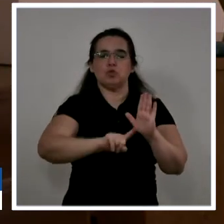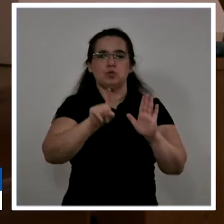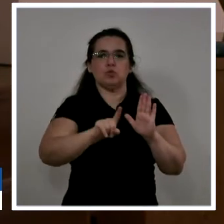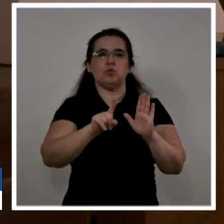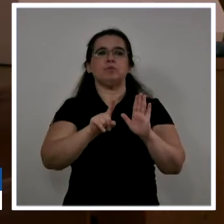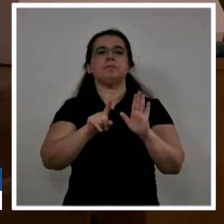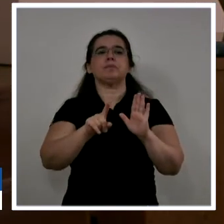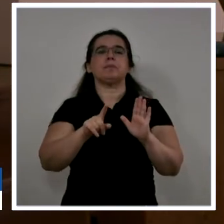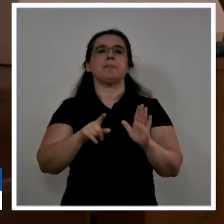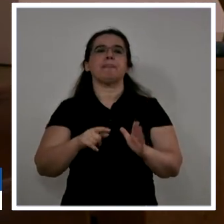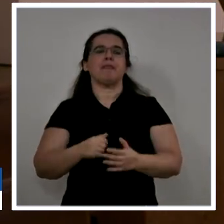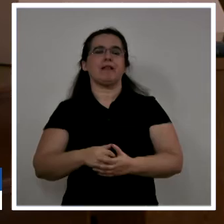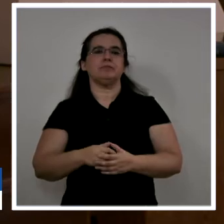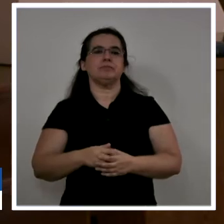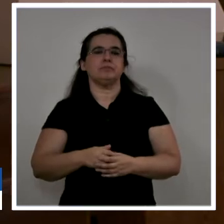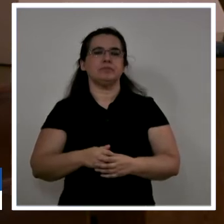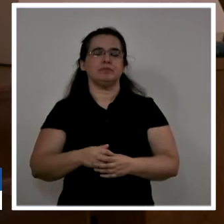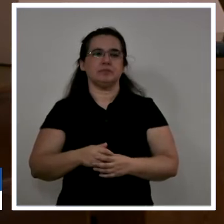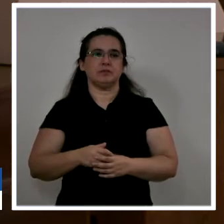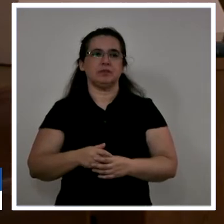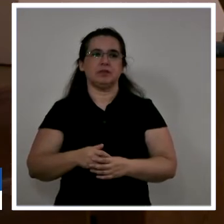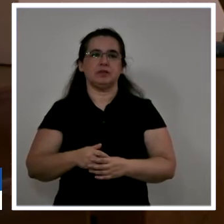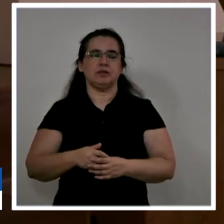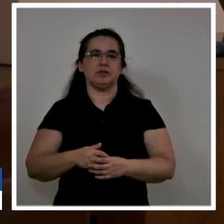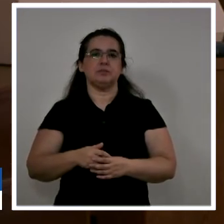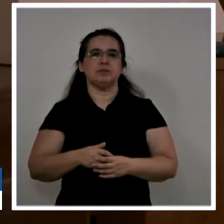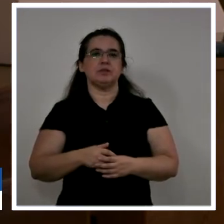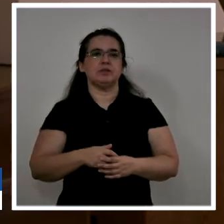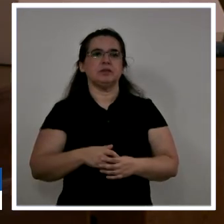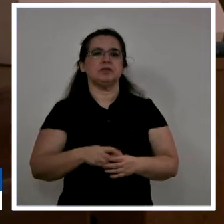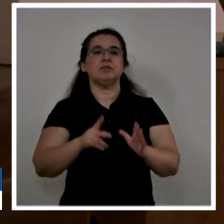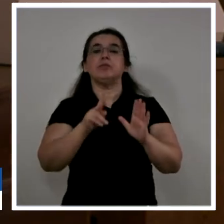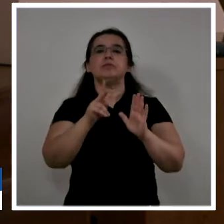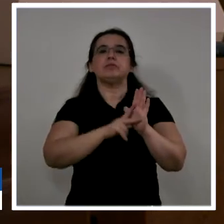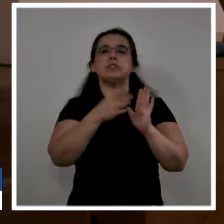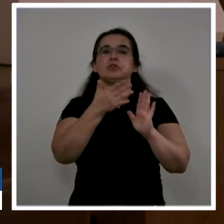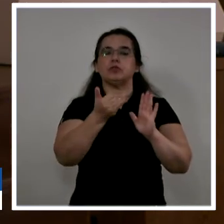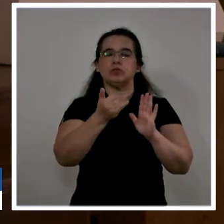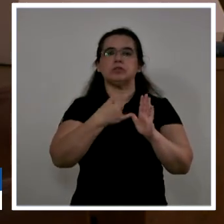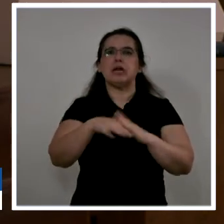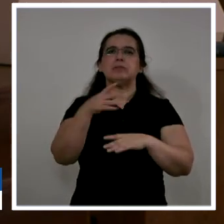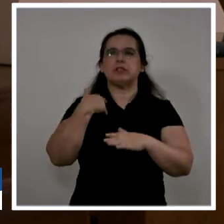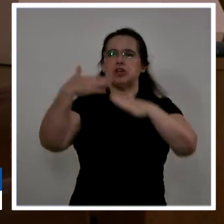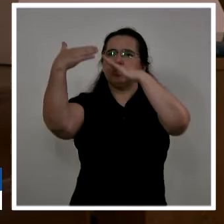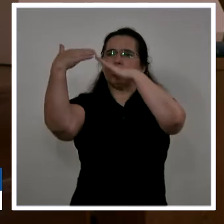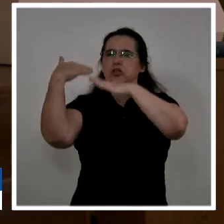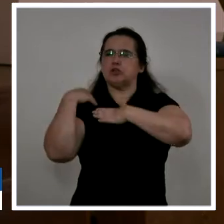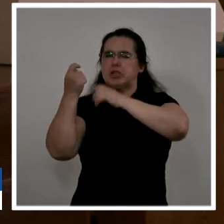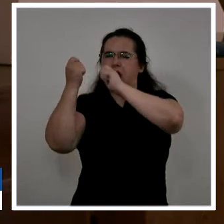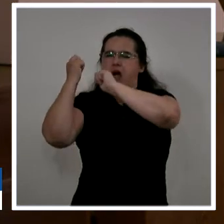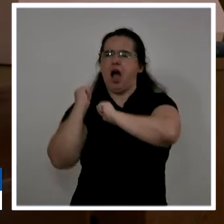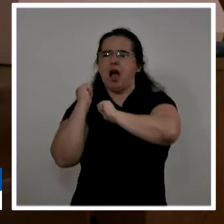every weight. Em Hebreus capítulo 1, versículo 12, diz que temos de lançar fora todas as cargas. And the sin which so